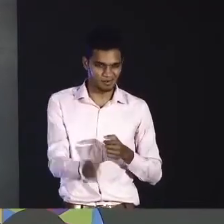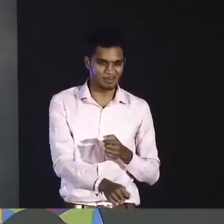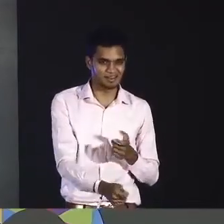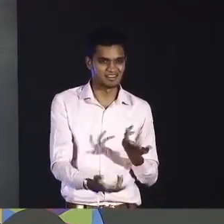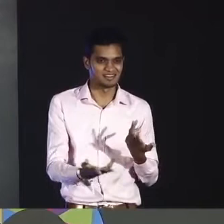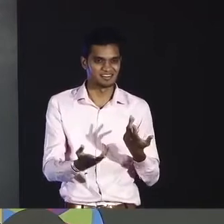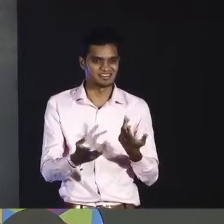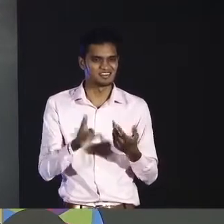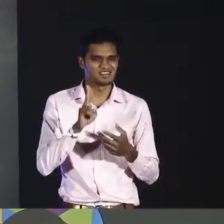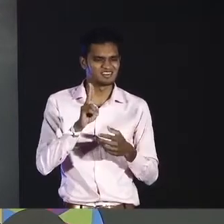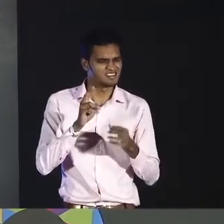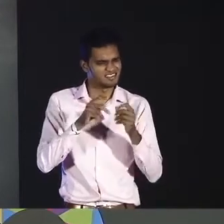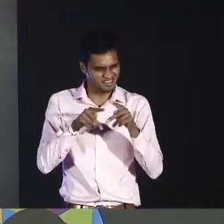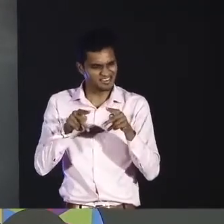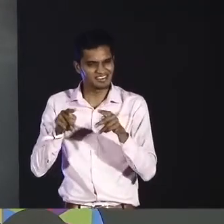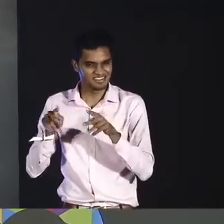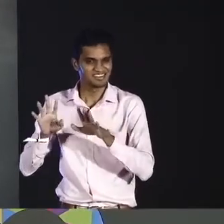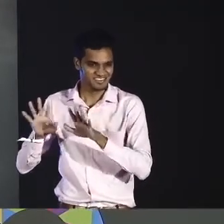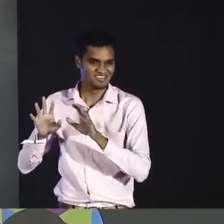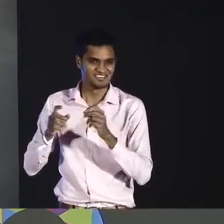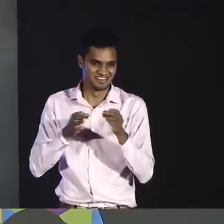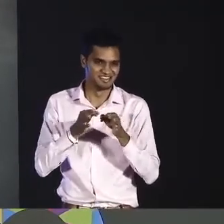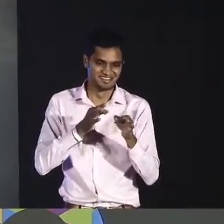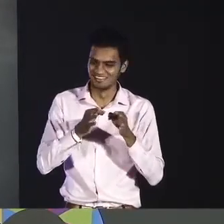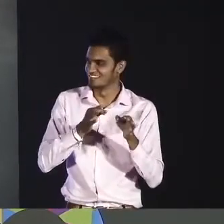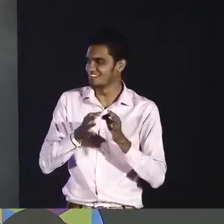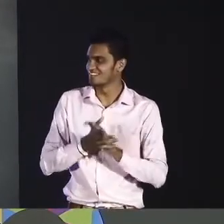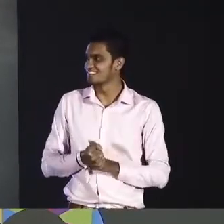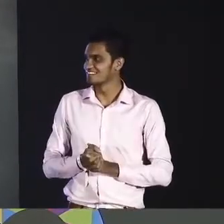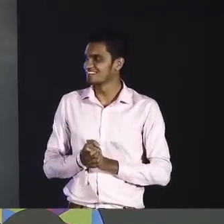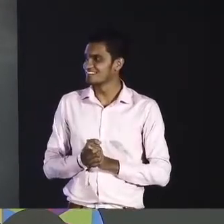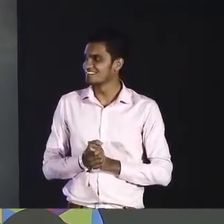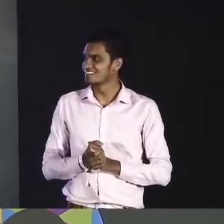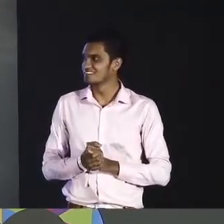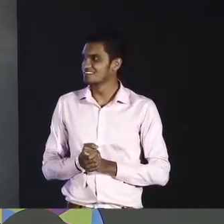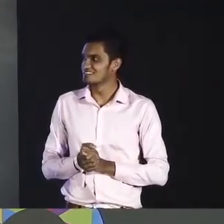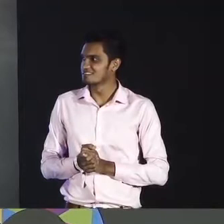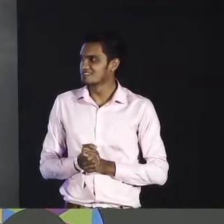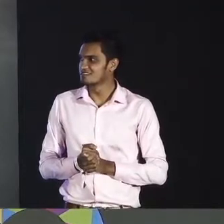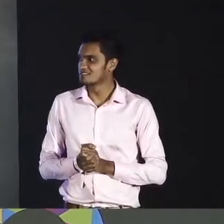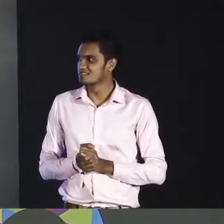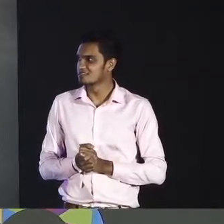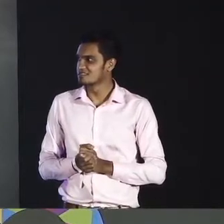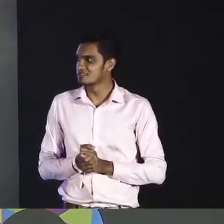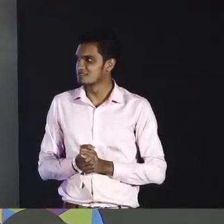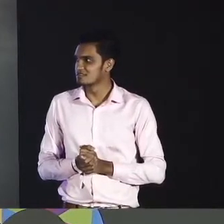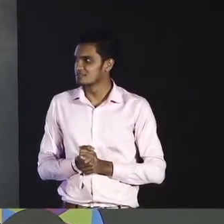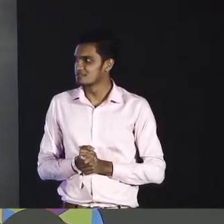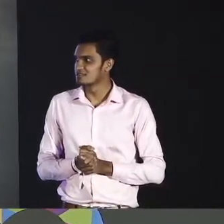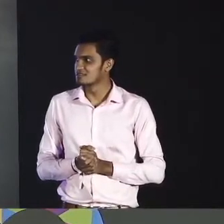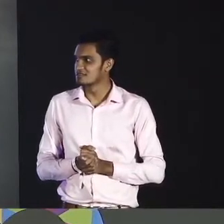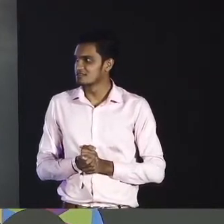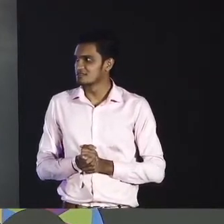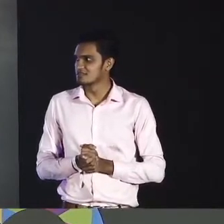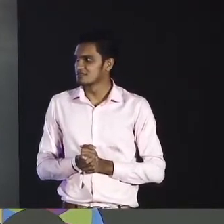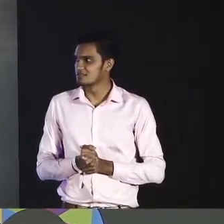the infrared. There are so many beautiful pieces of nature which we cannot see. And just because of this five-sense cane of mind, you make such assumptions. In